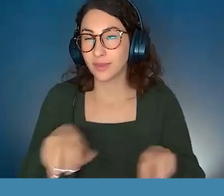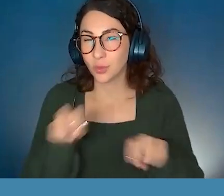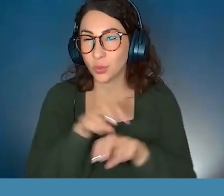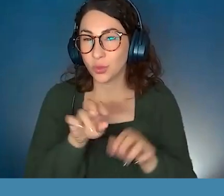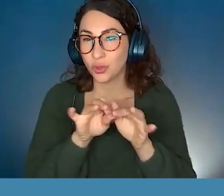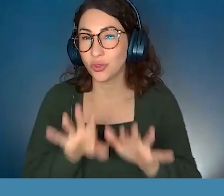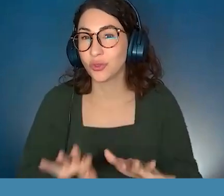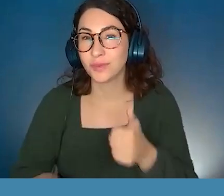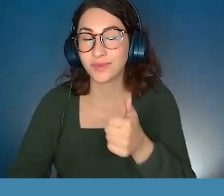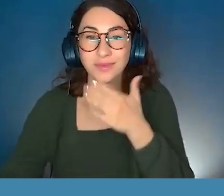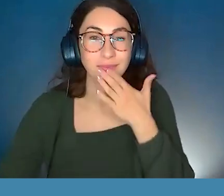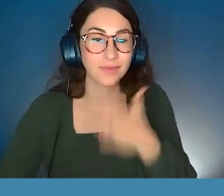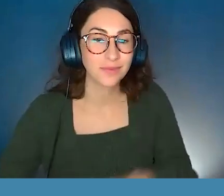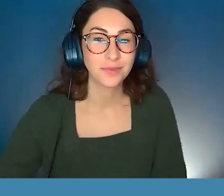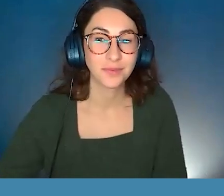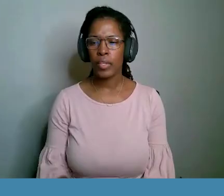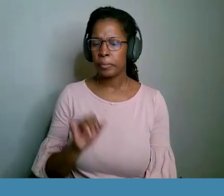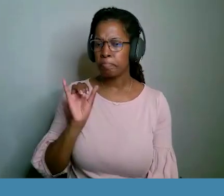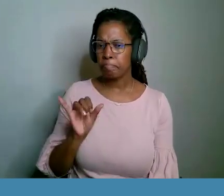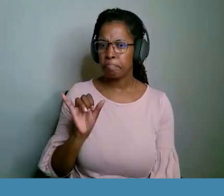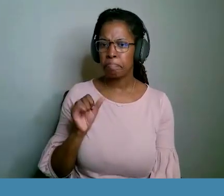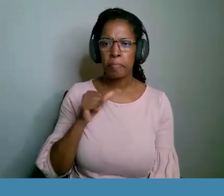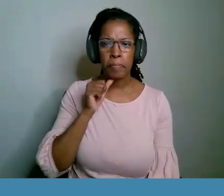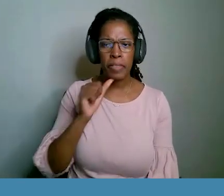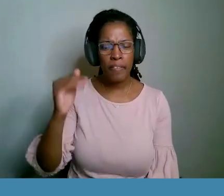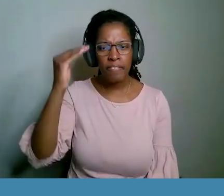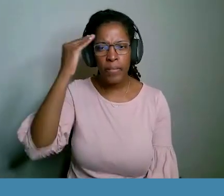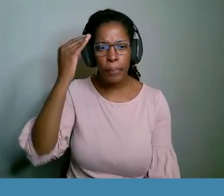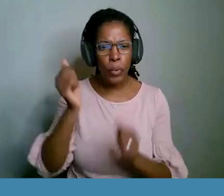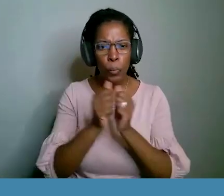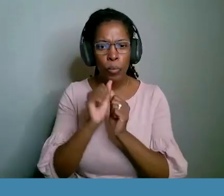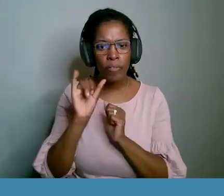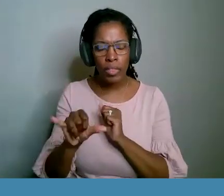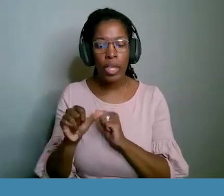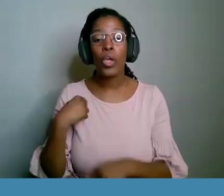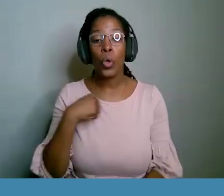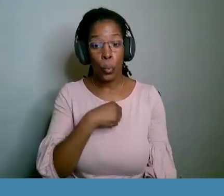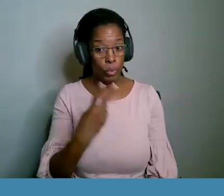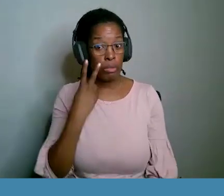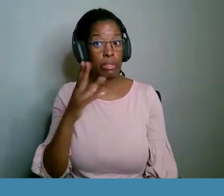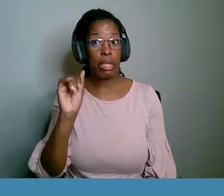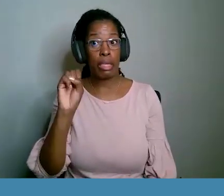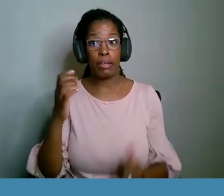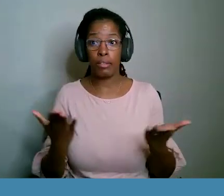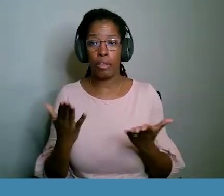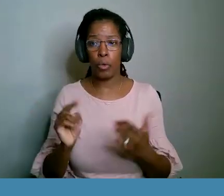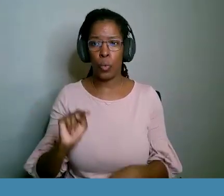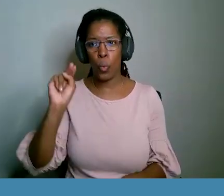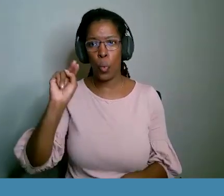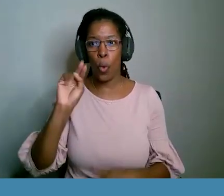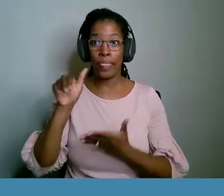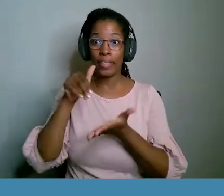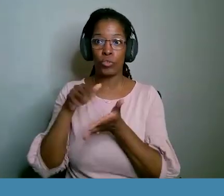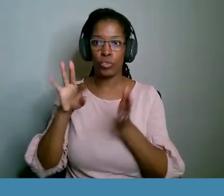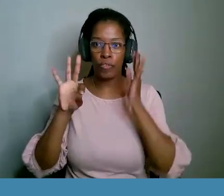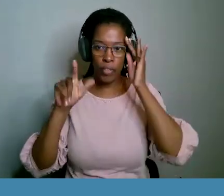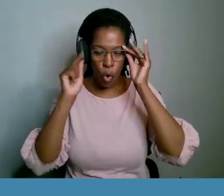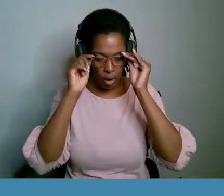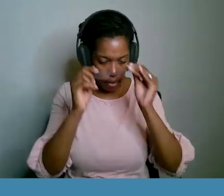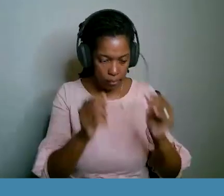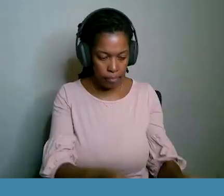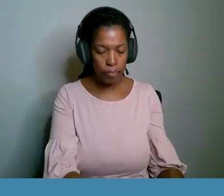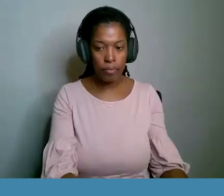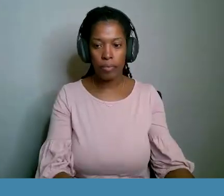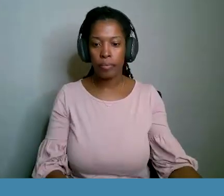I wasn't aware of. I'm not familiar with that because we've seen cases up here in North Central Florida, where the